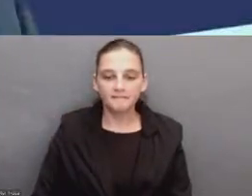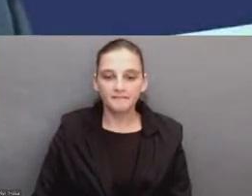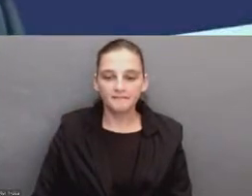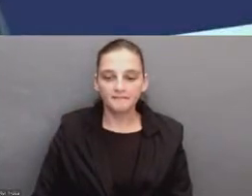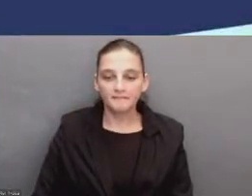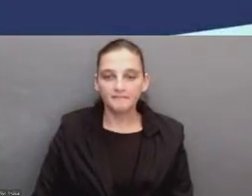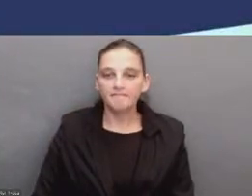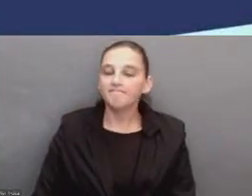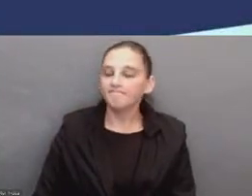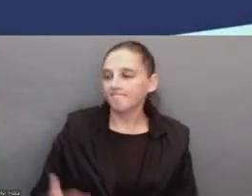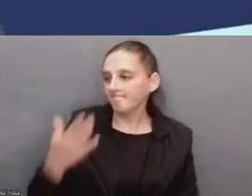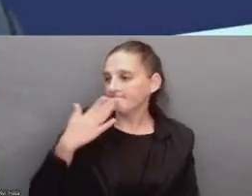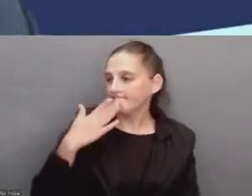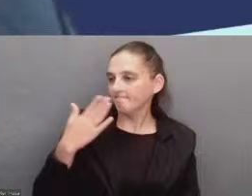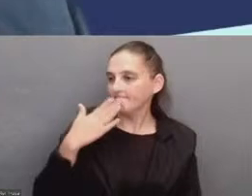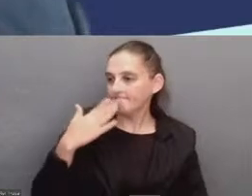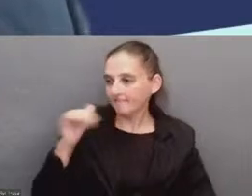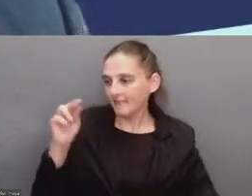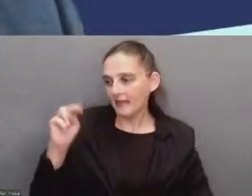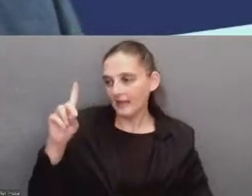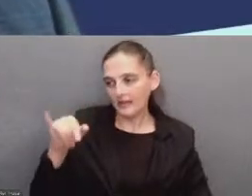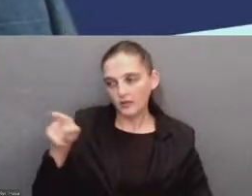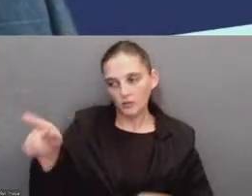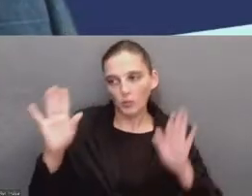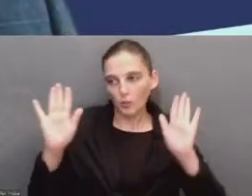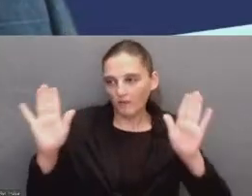Andy, thank you for being a great chair and